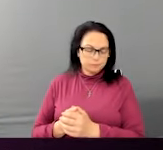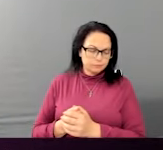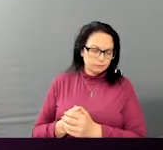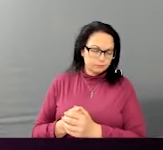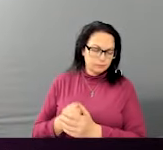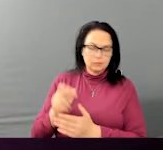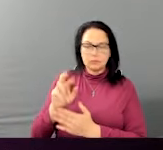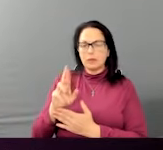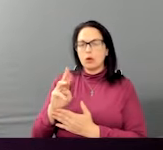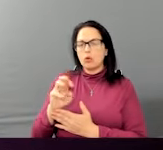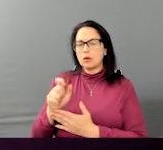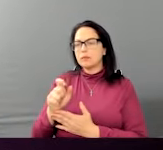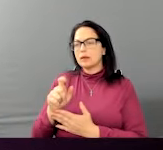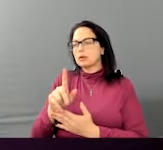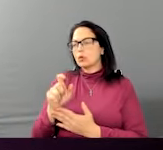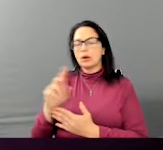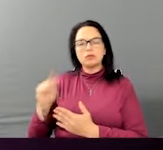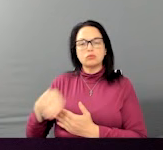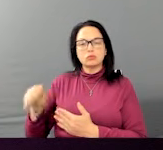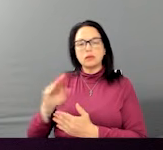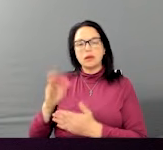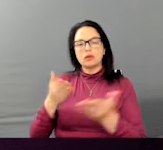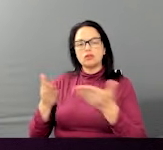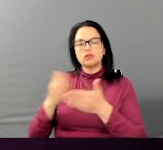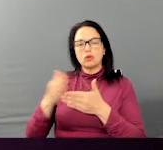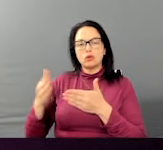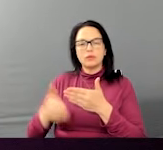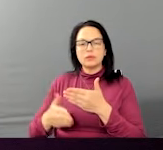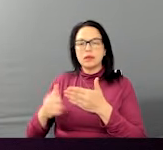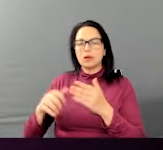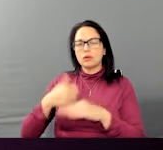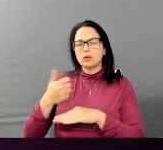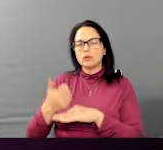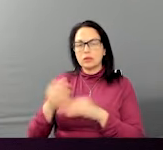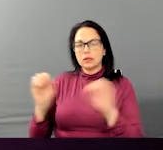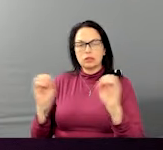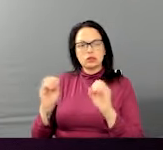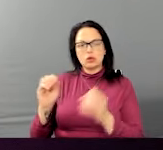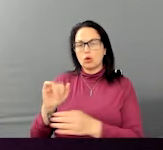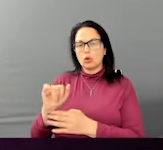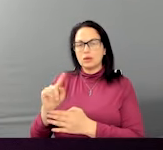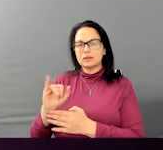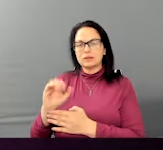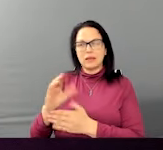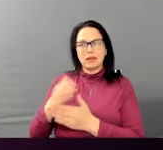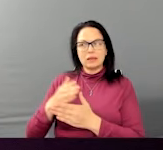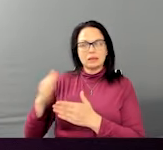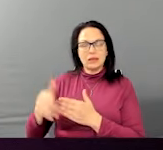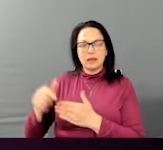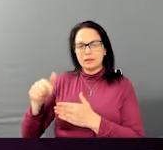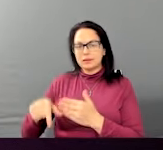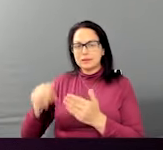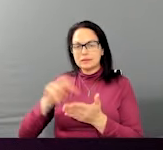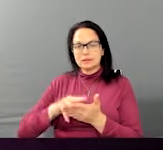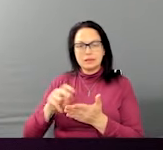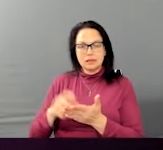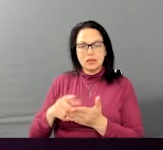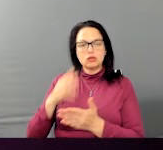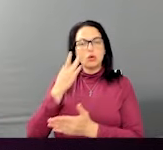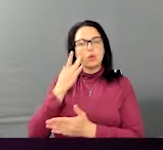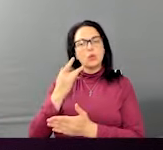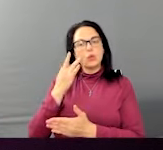is 100% server-side rendering. There's no static site generation with Remix. And this is very intentional